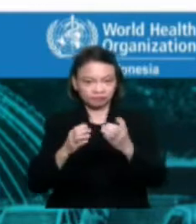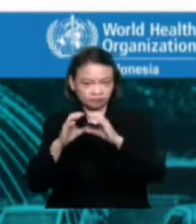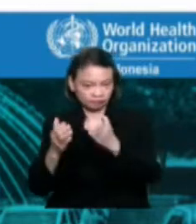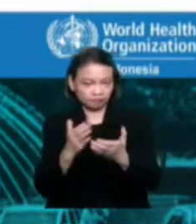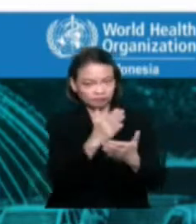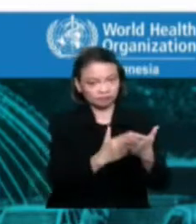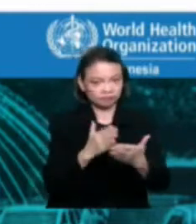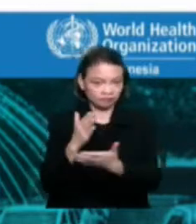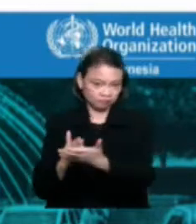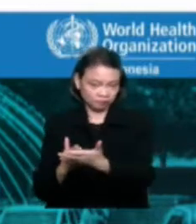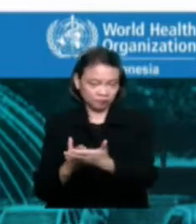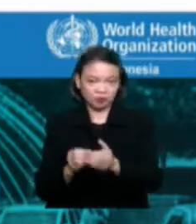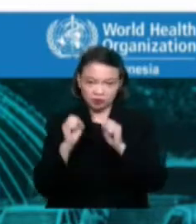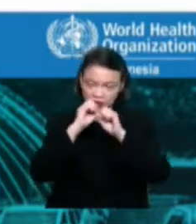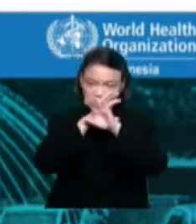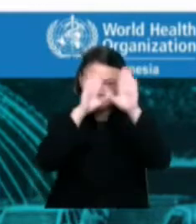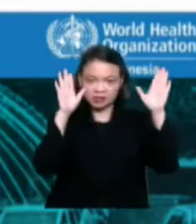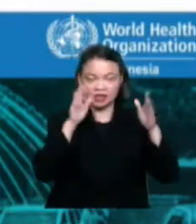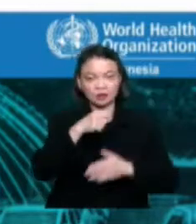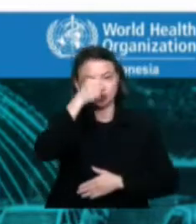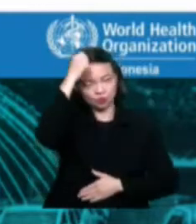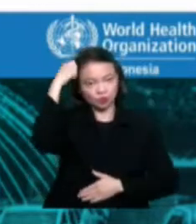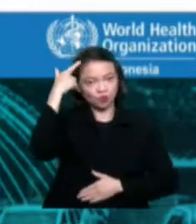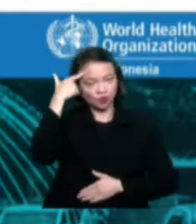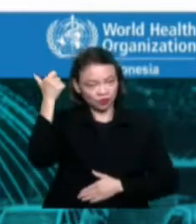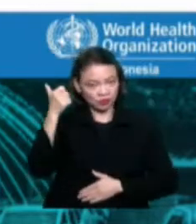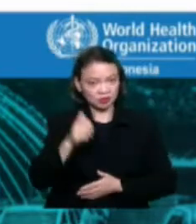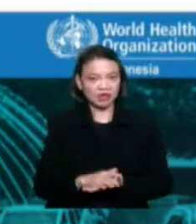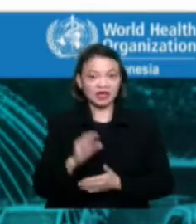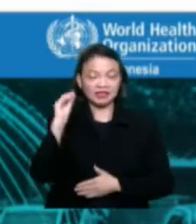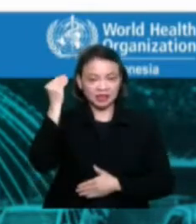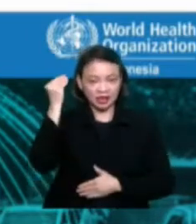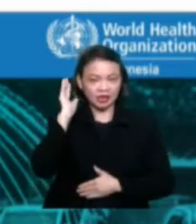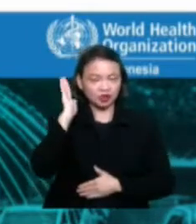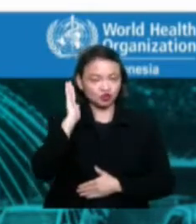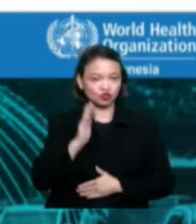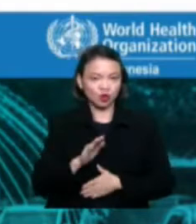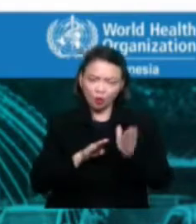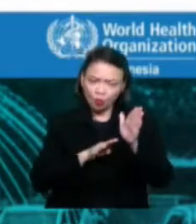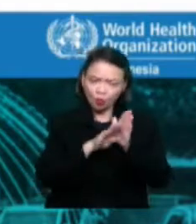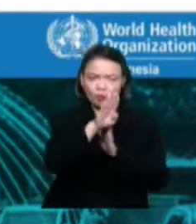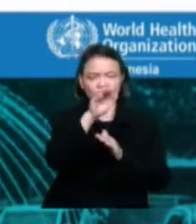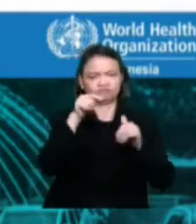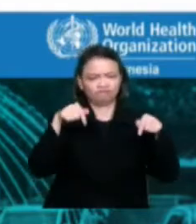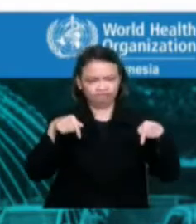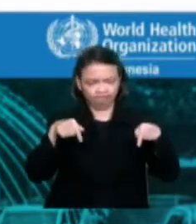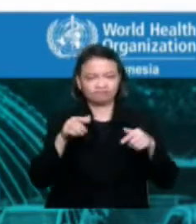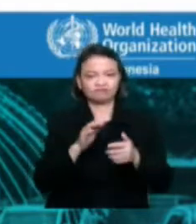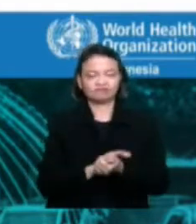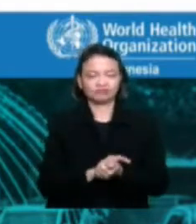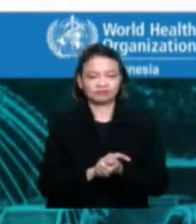Jakarta is doing very well on this. I also have to congratulate Jakarta for the excellent job they are doing with the COVID